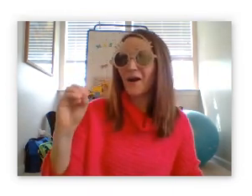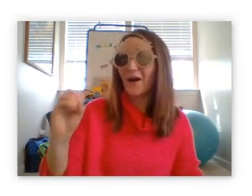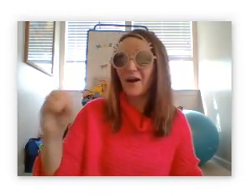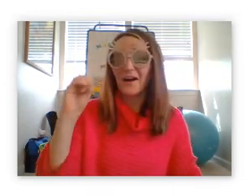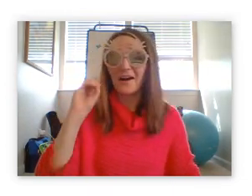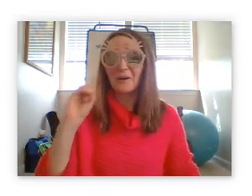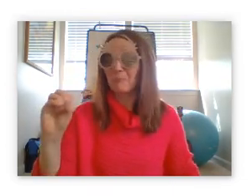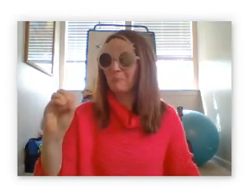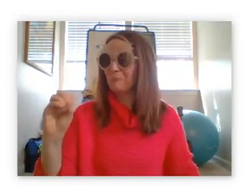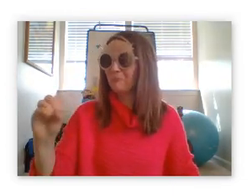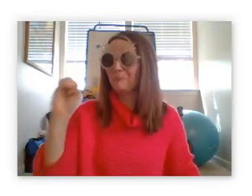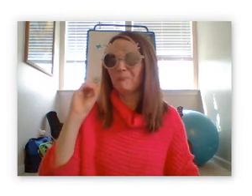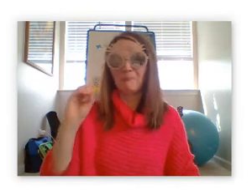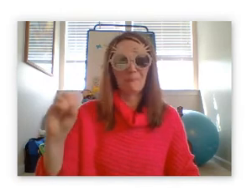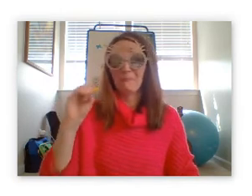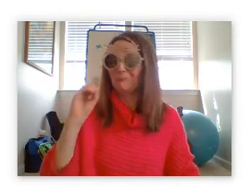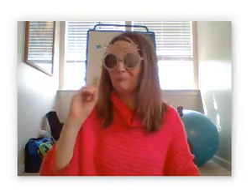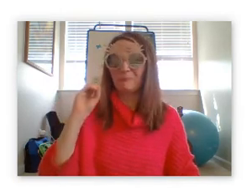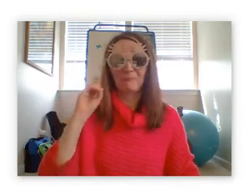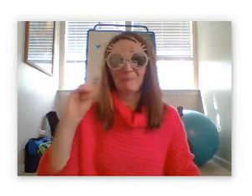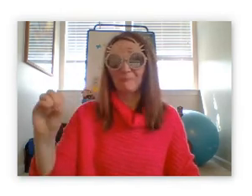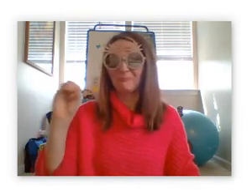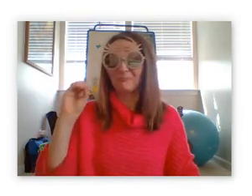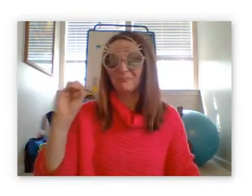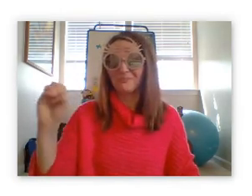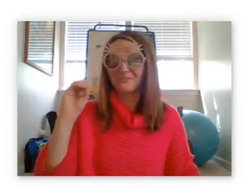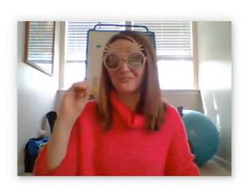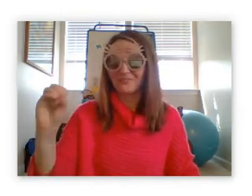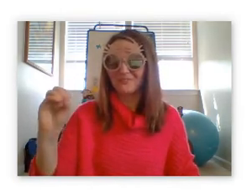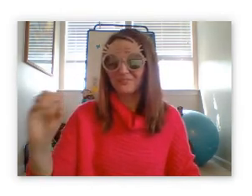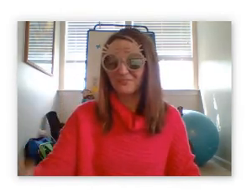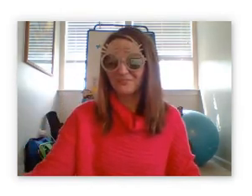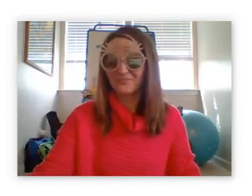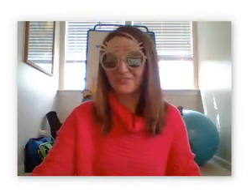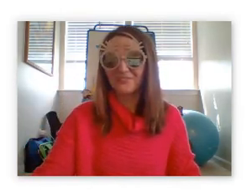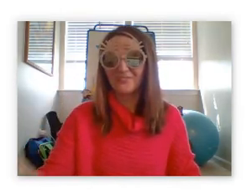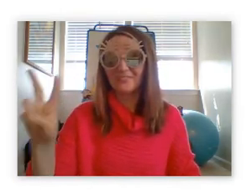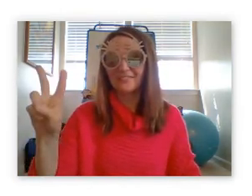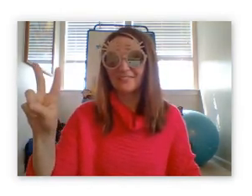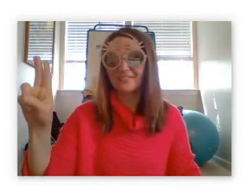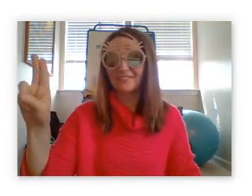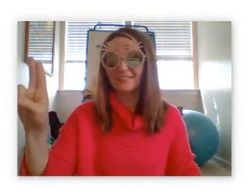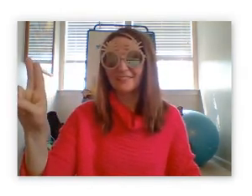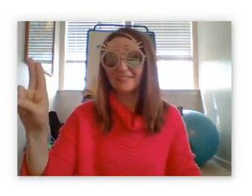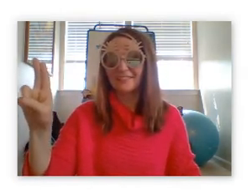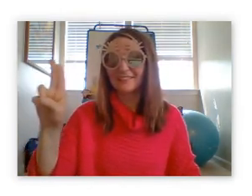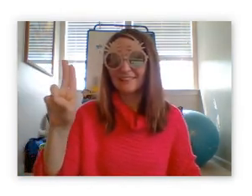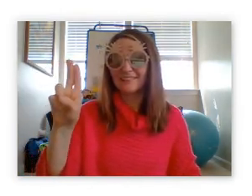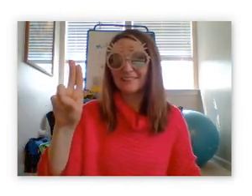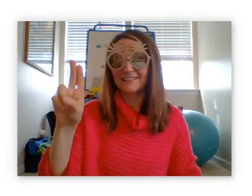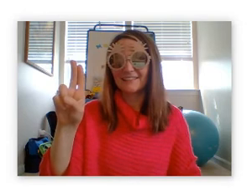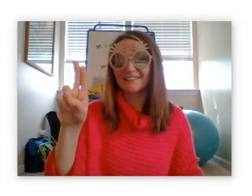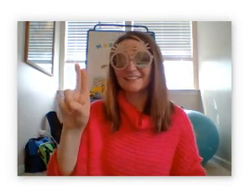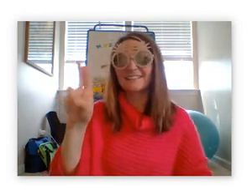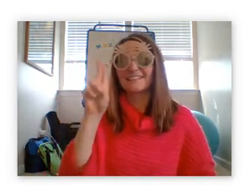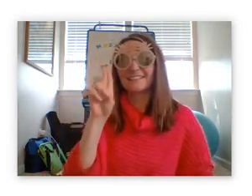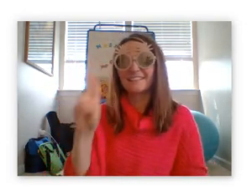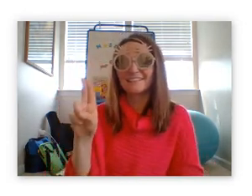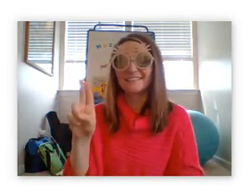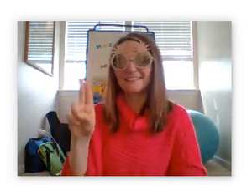oat, oat, oat apples and bananas. I like